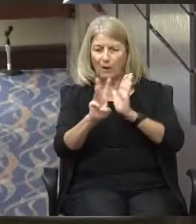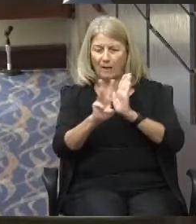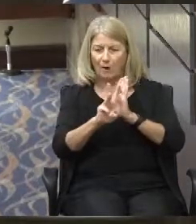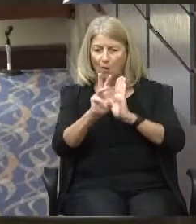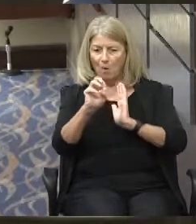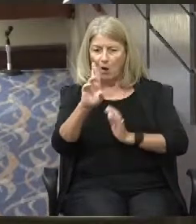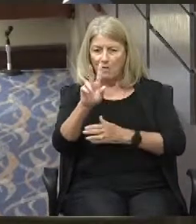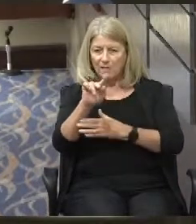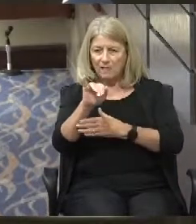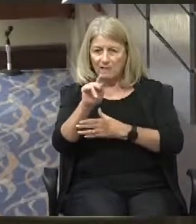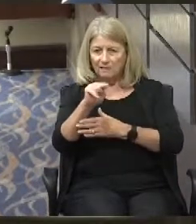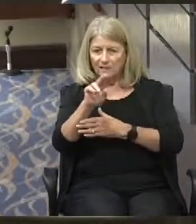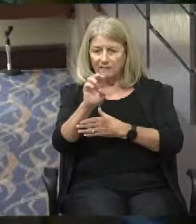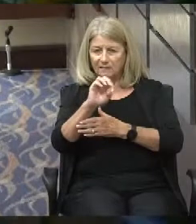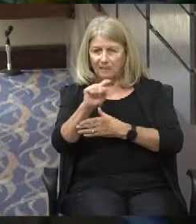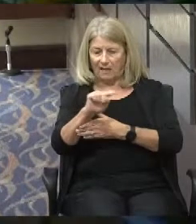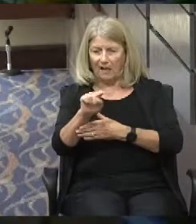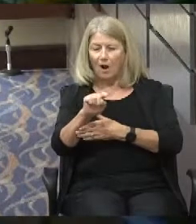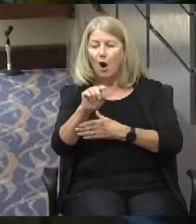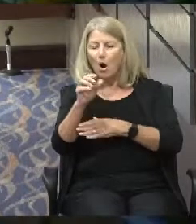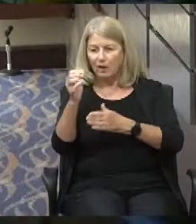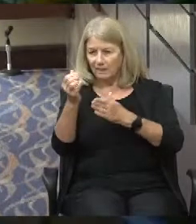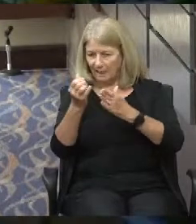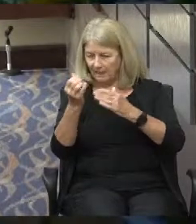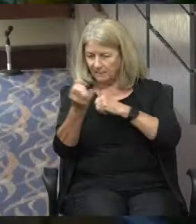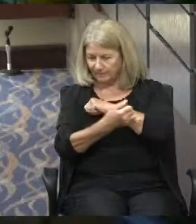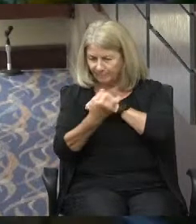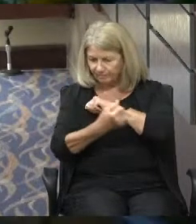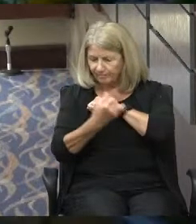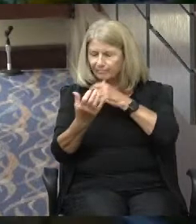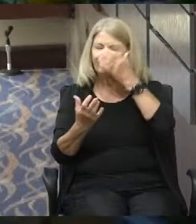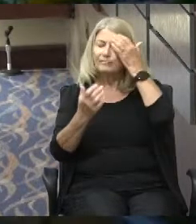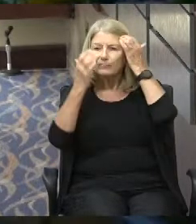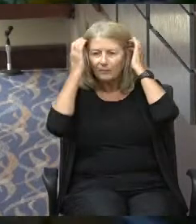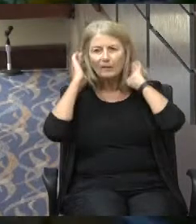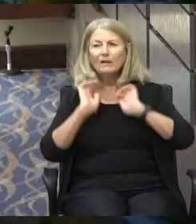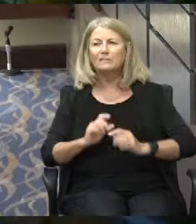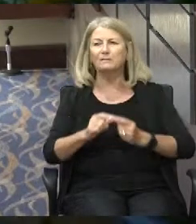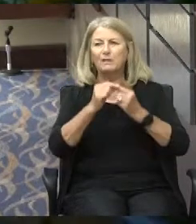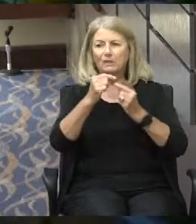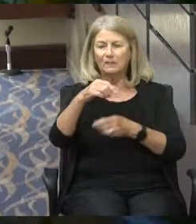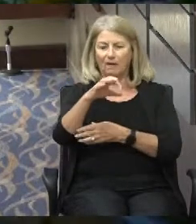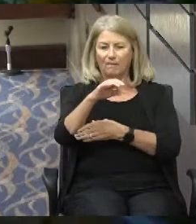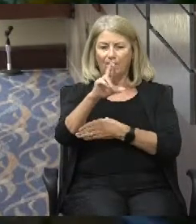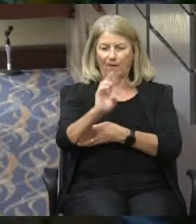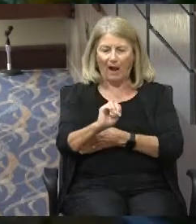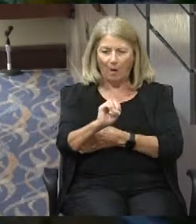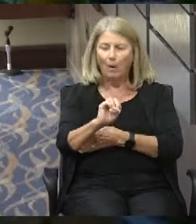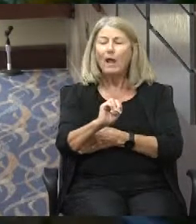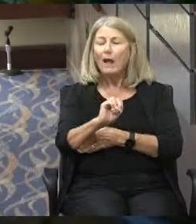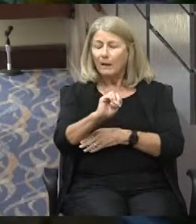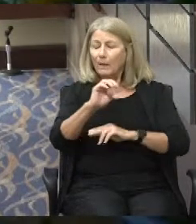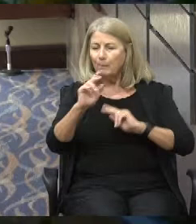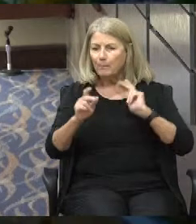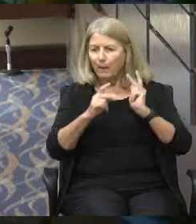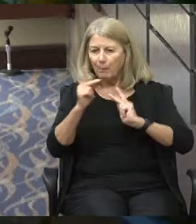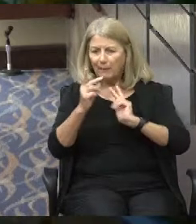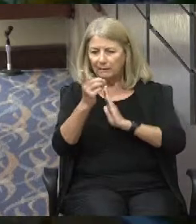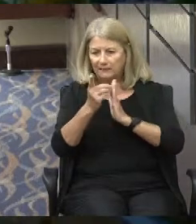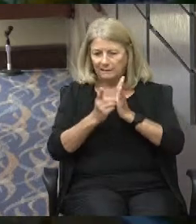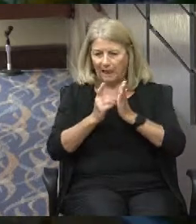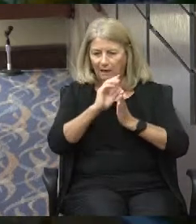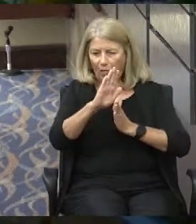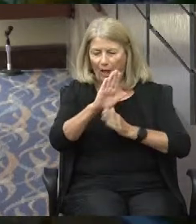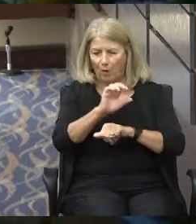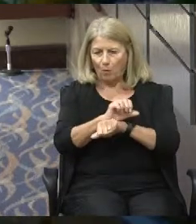is a Texas-based firm who specializes in fire and public safety facility design. Their work can be seen all